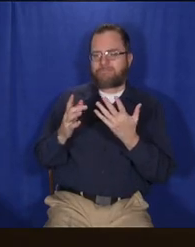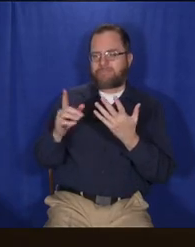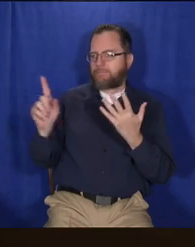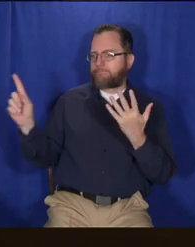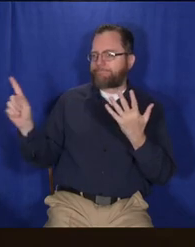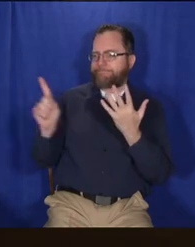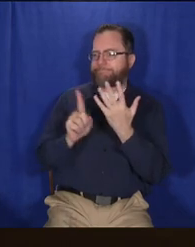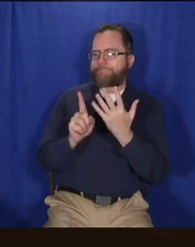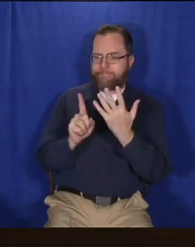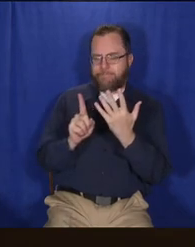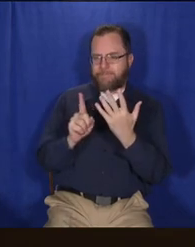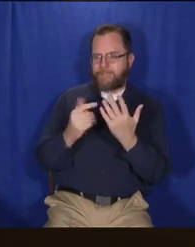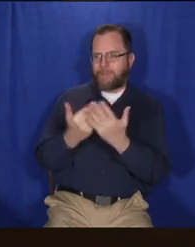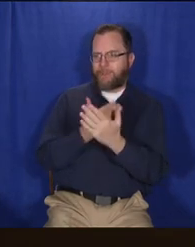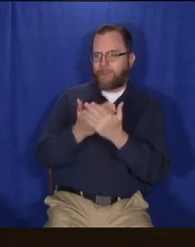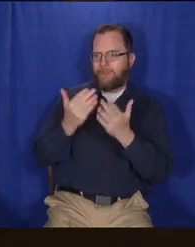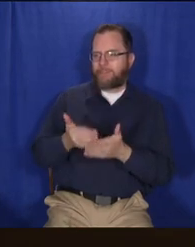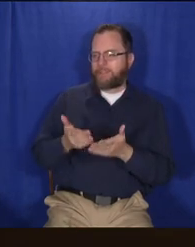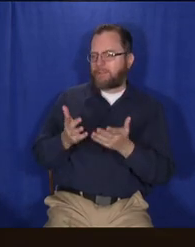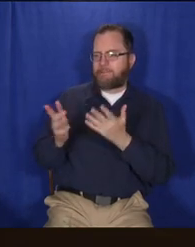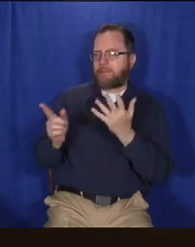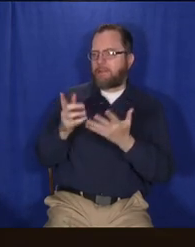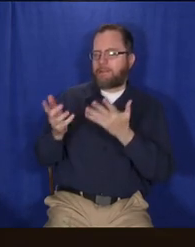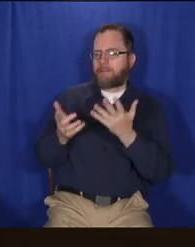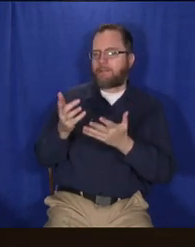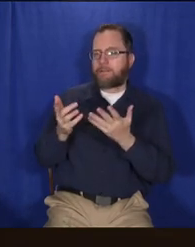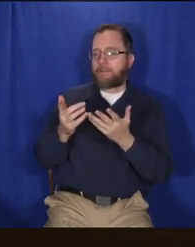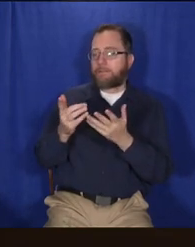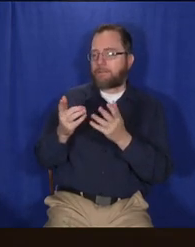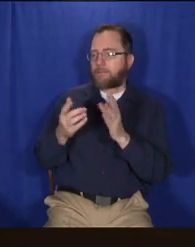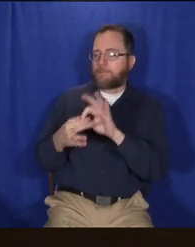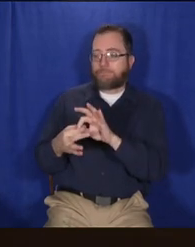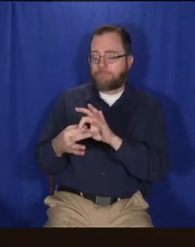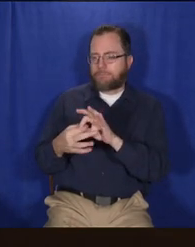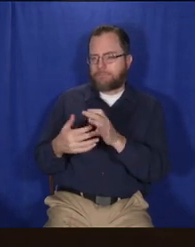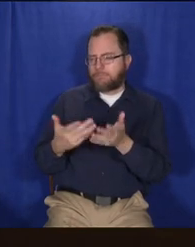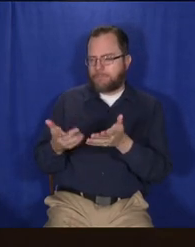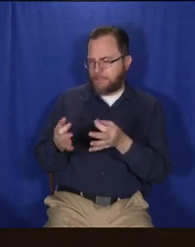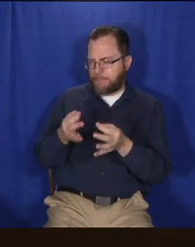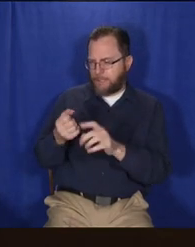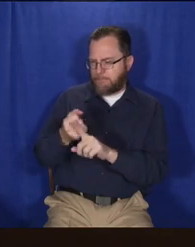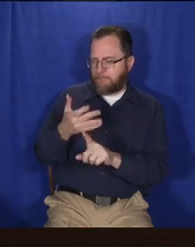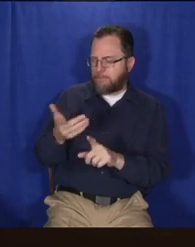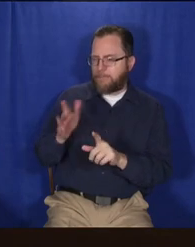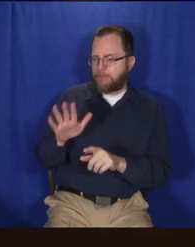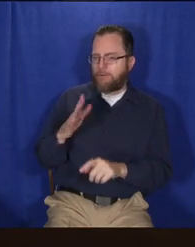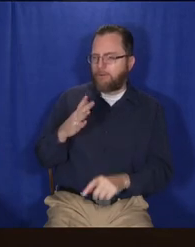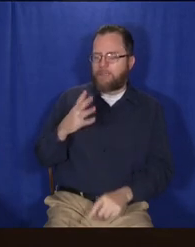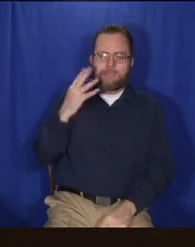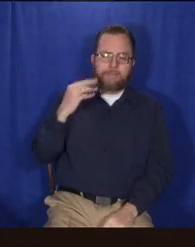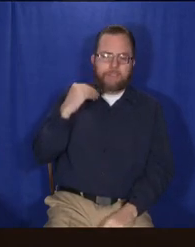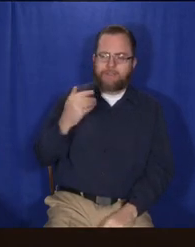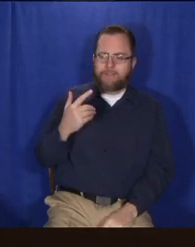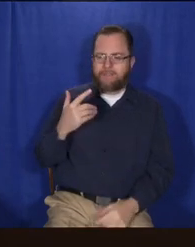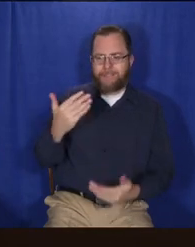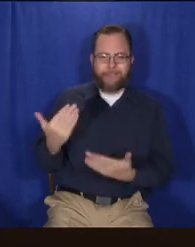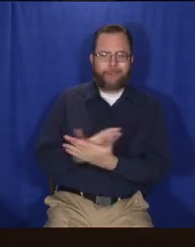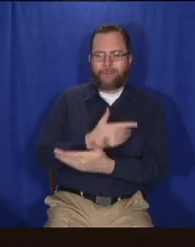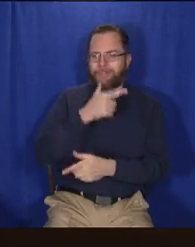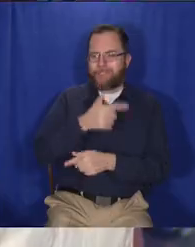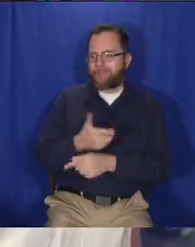children through foster and adoption and all of that. But what is it like as a person in the family who gets a new